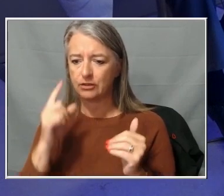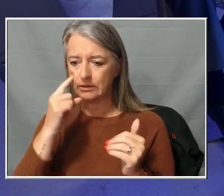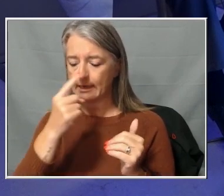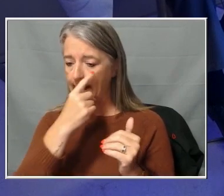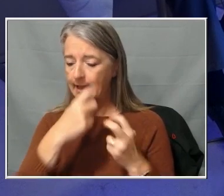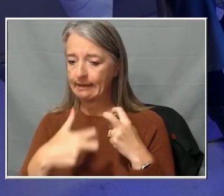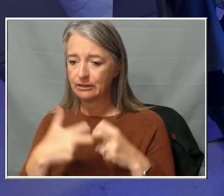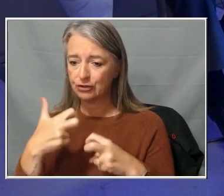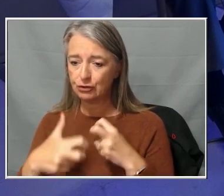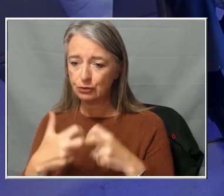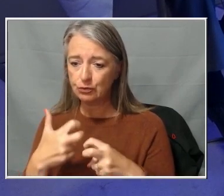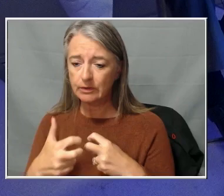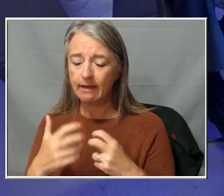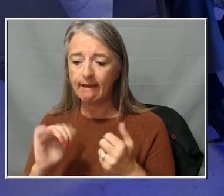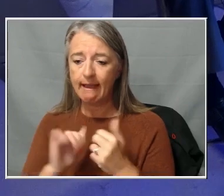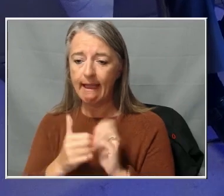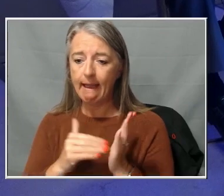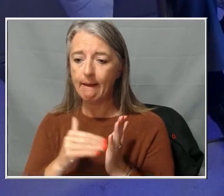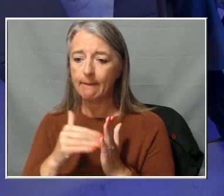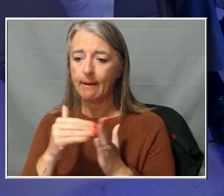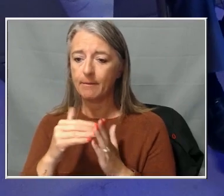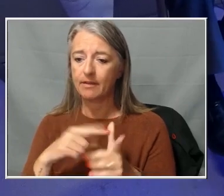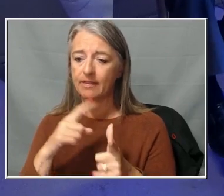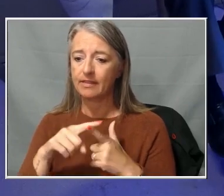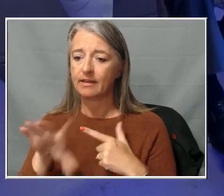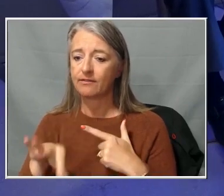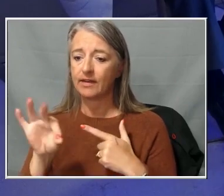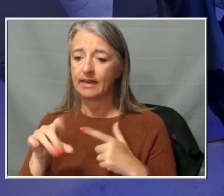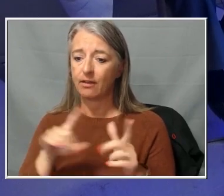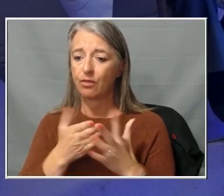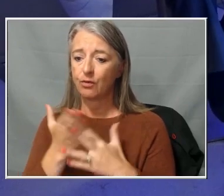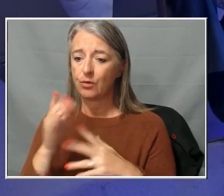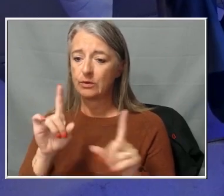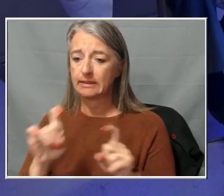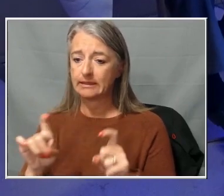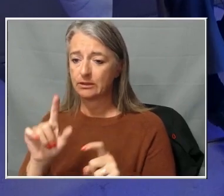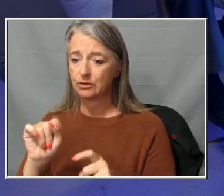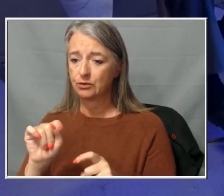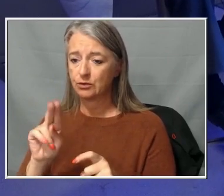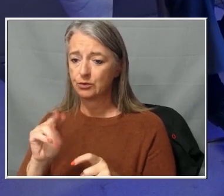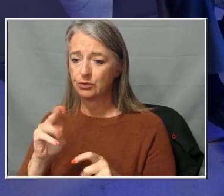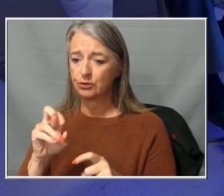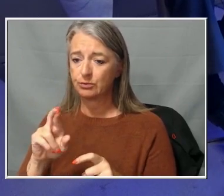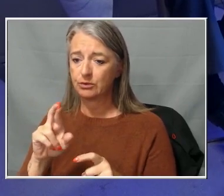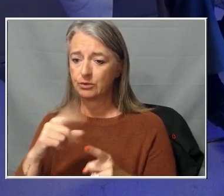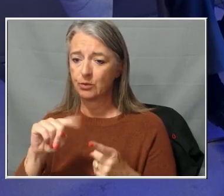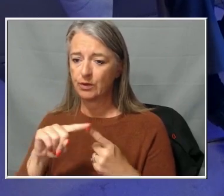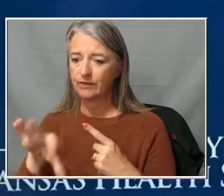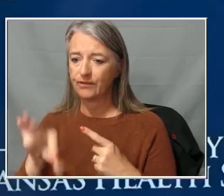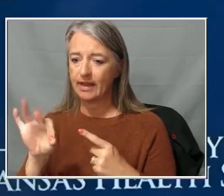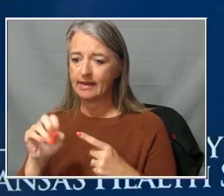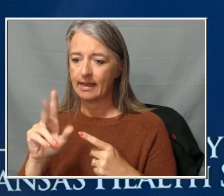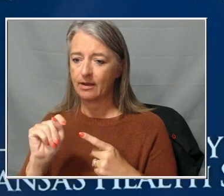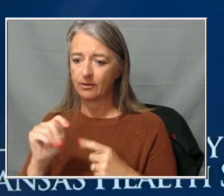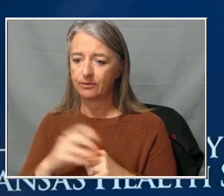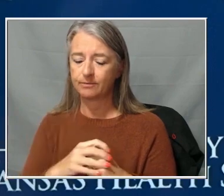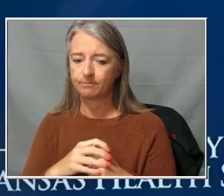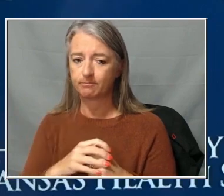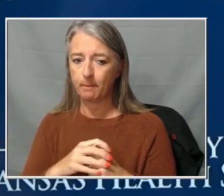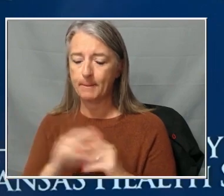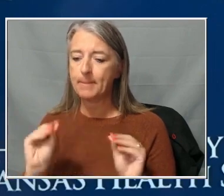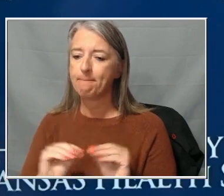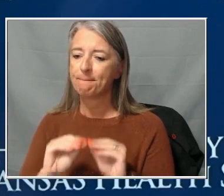I mean, how common is it for you to then find out through testing that it's a tumor? And when did you find that out with her? Yeah, so I mean, that's obviously one of